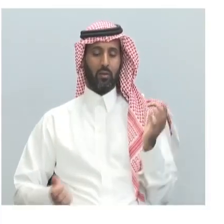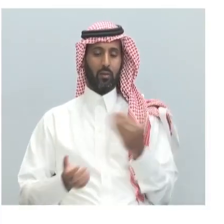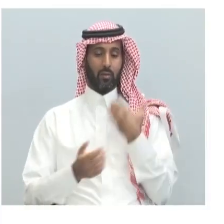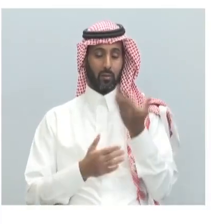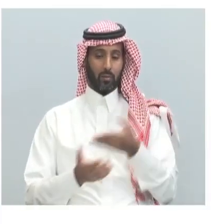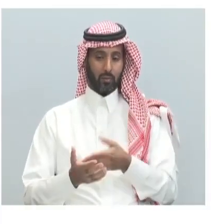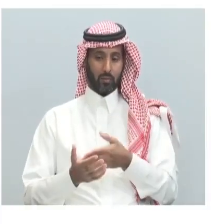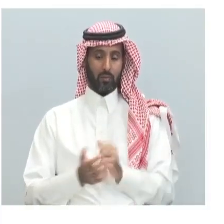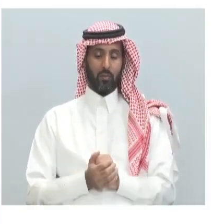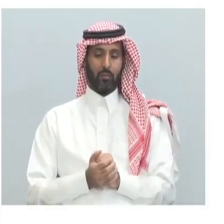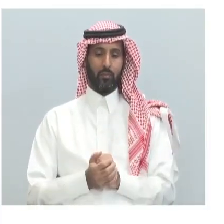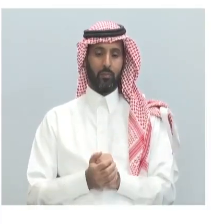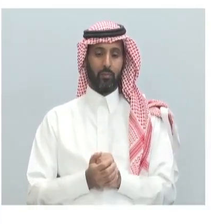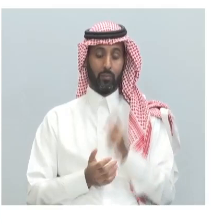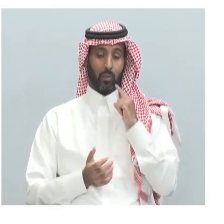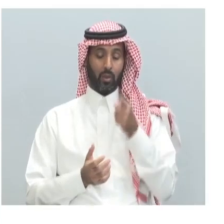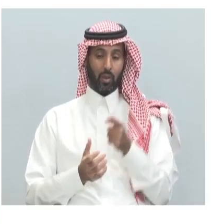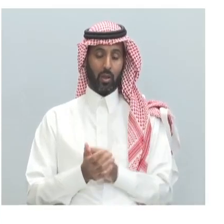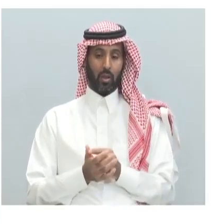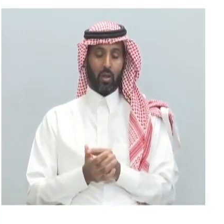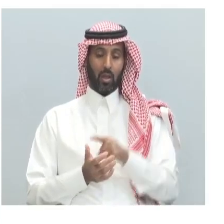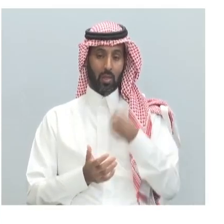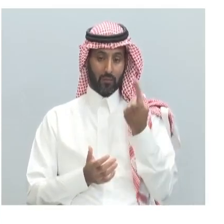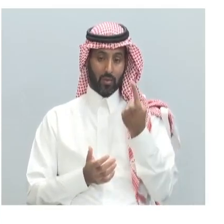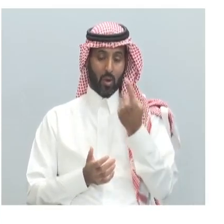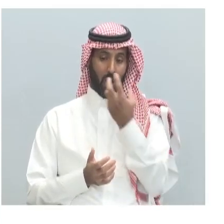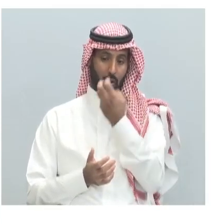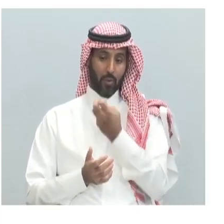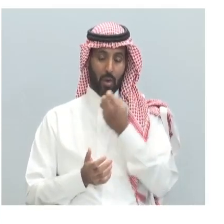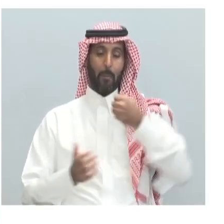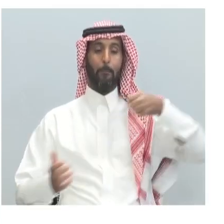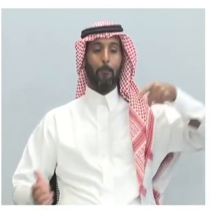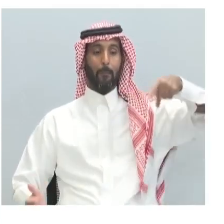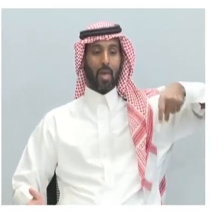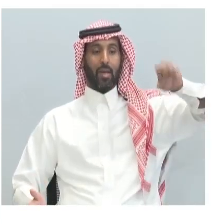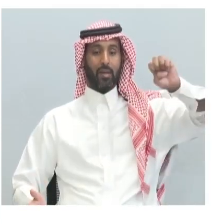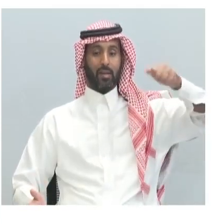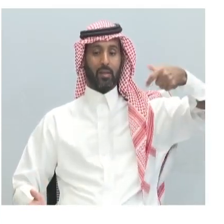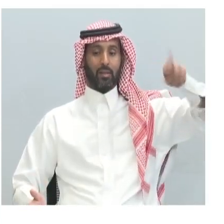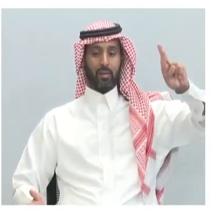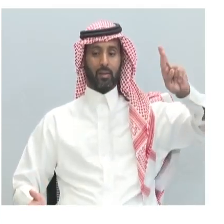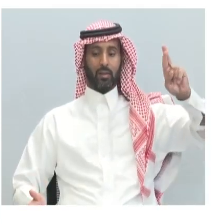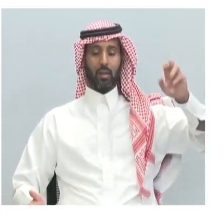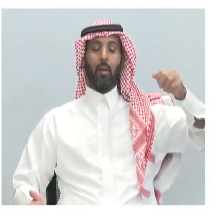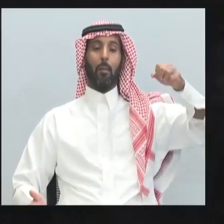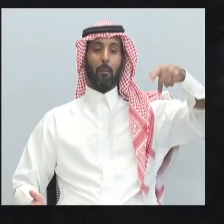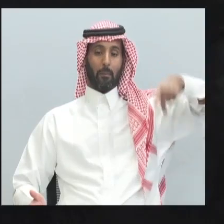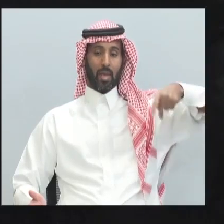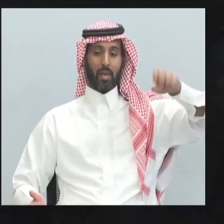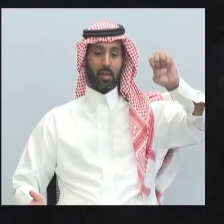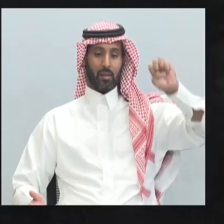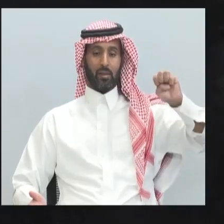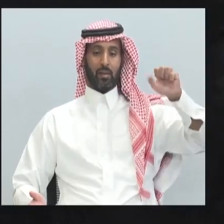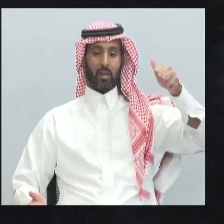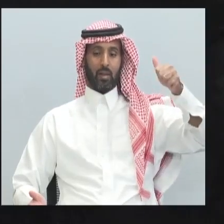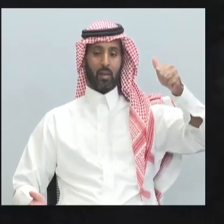again, we have here the first one, pair, pair. Also here, pair,